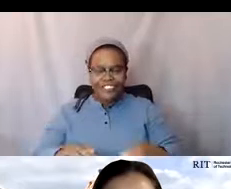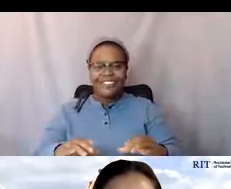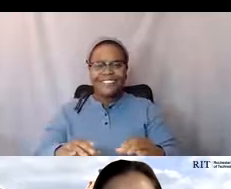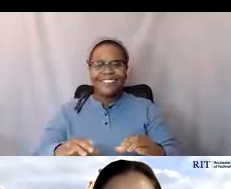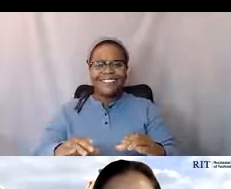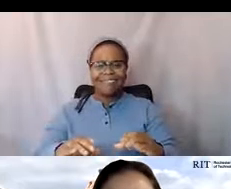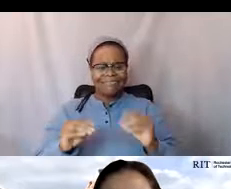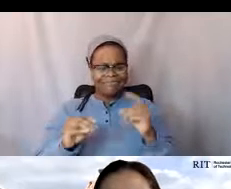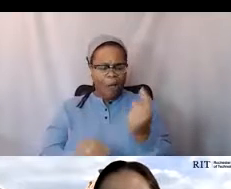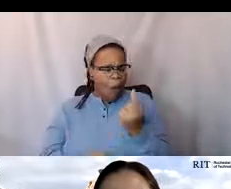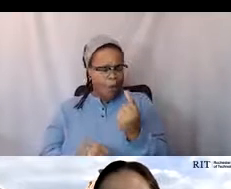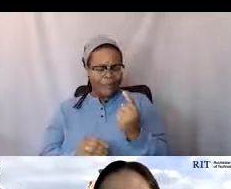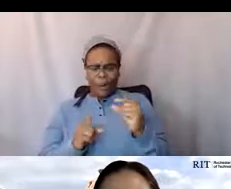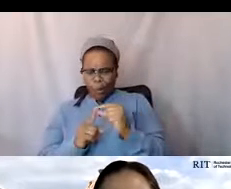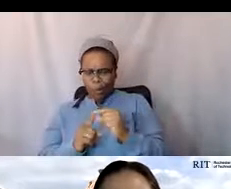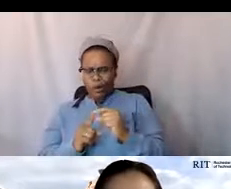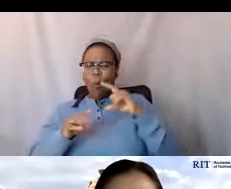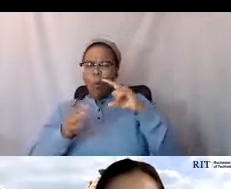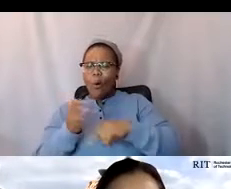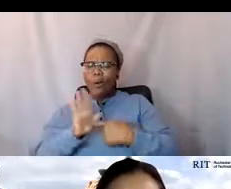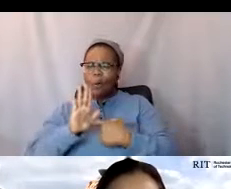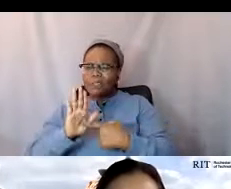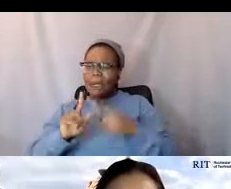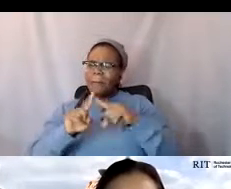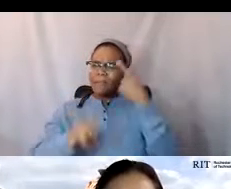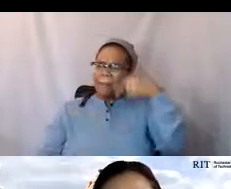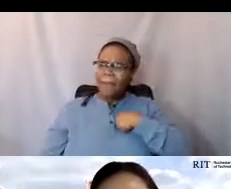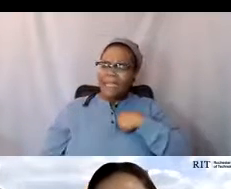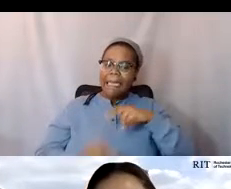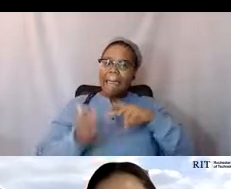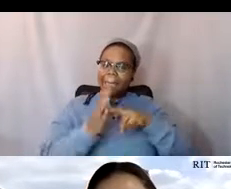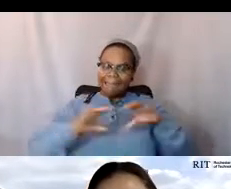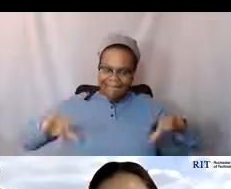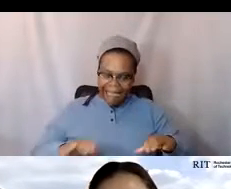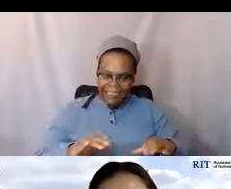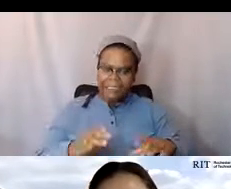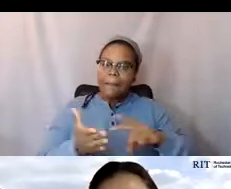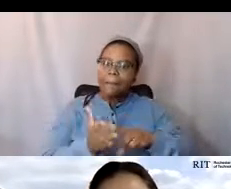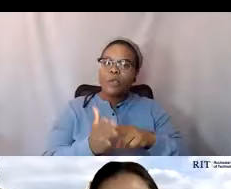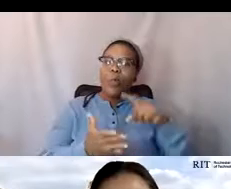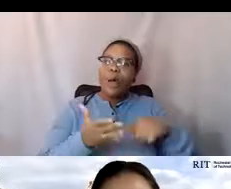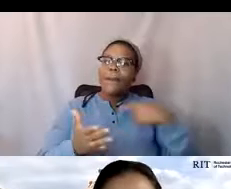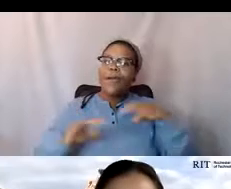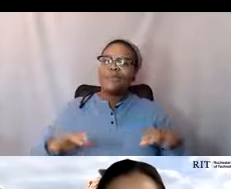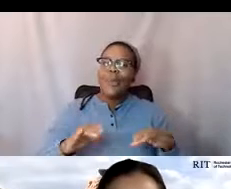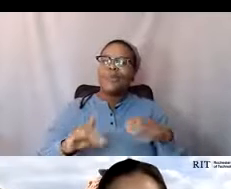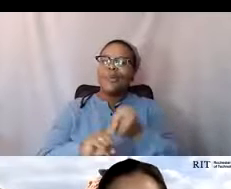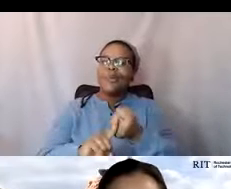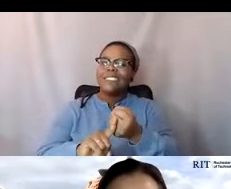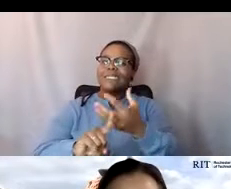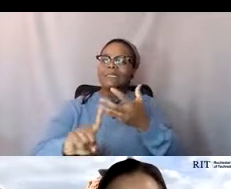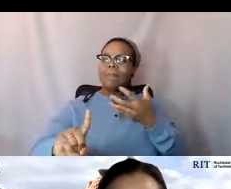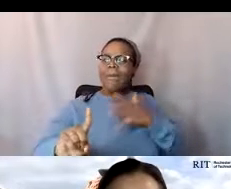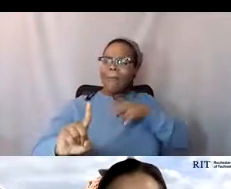a word in terms of what it represents, but it actually, for me, means action, which means what am I doing to expand my lens, to look